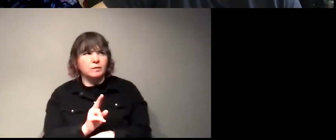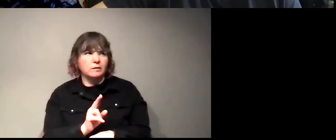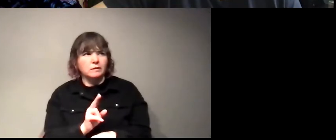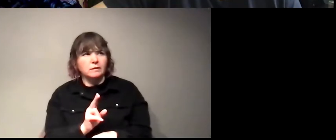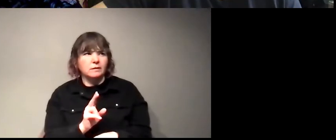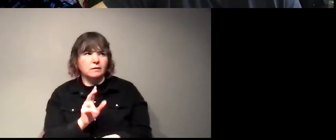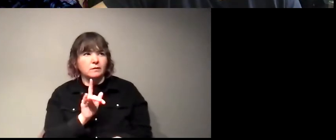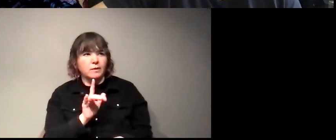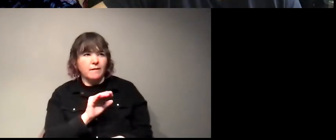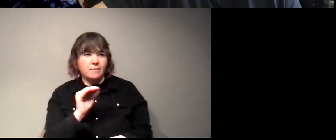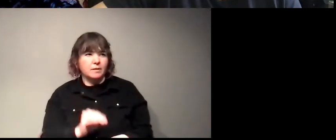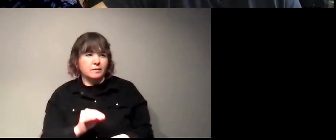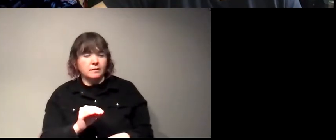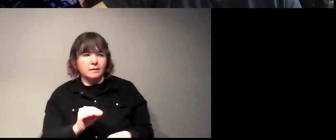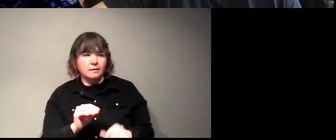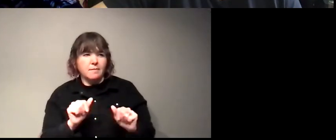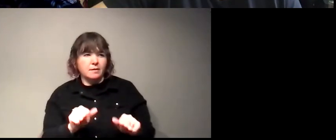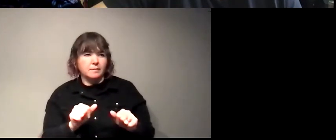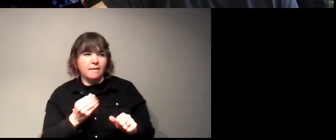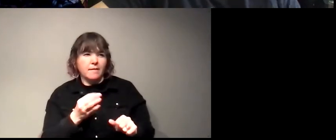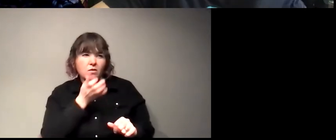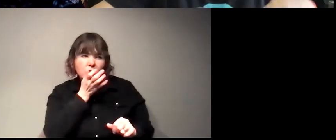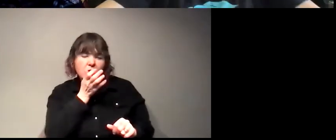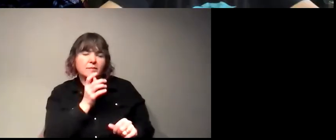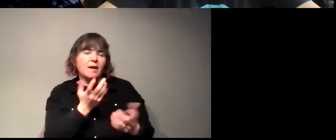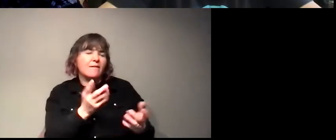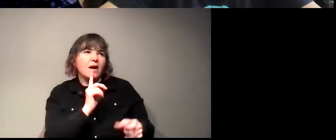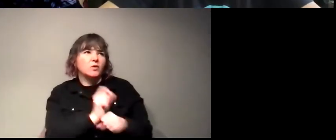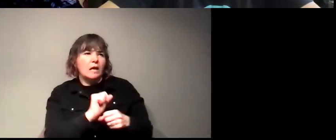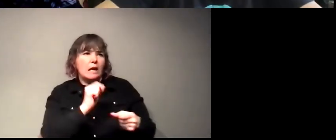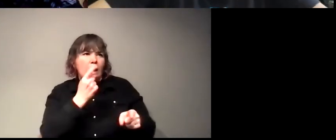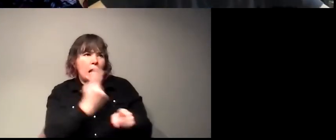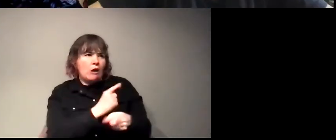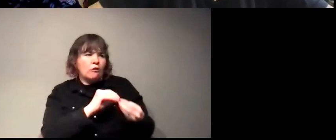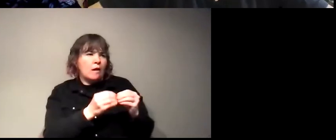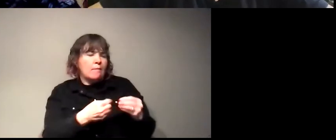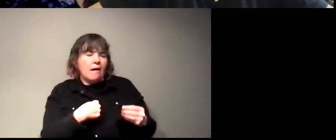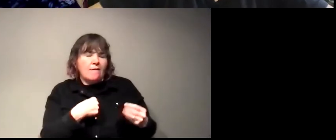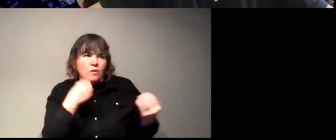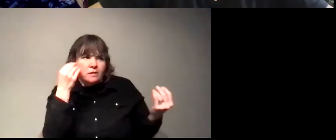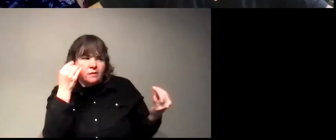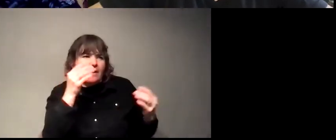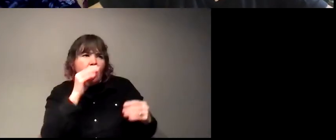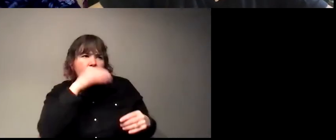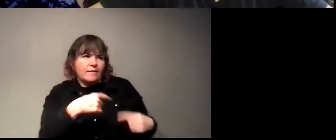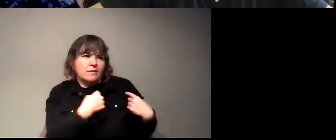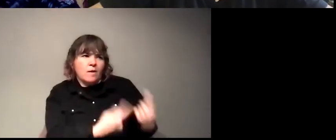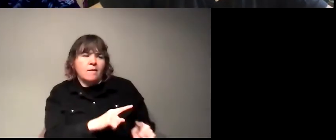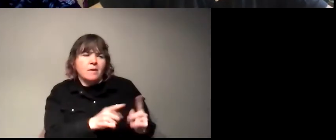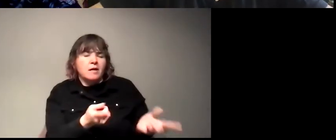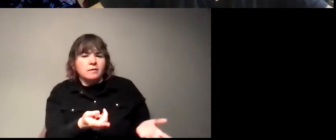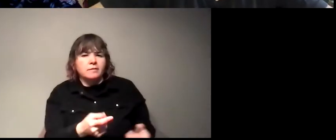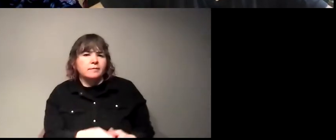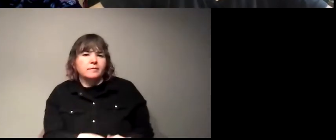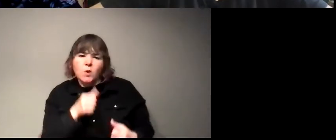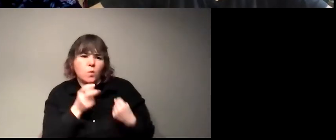estimated 25% possibly. There might be an actual more accurate number. It's been a while since I've thought about this in a while. But they don't